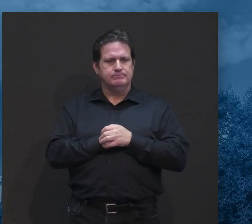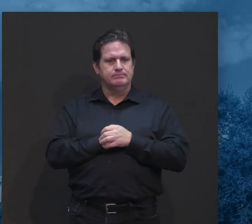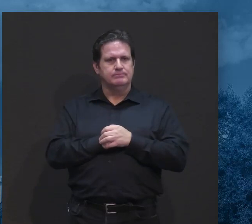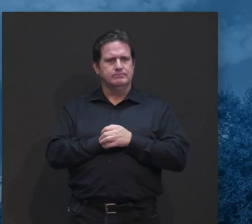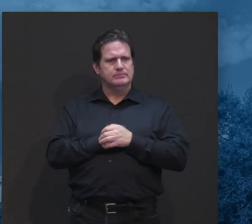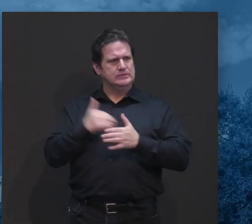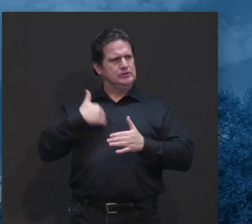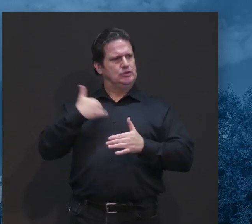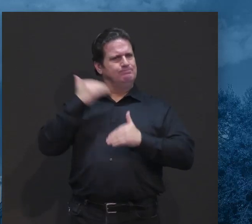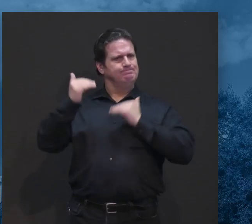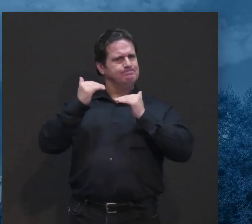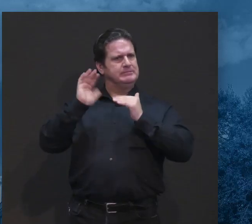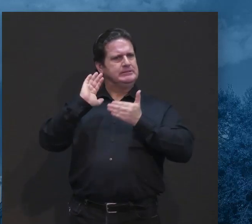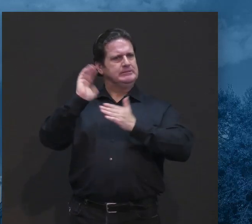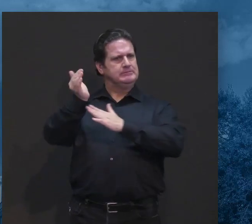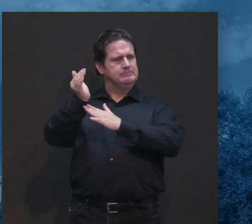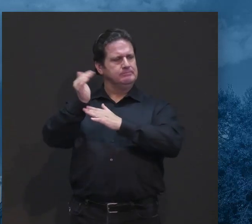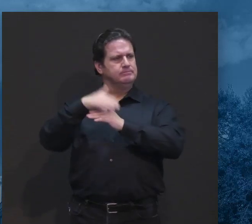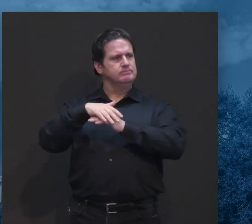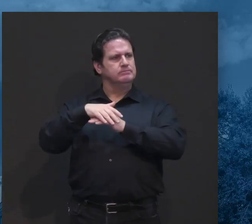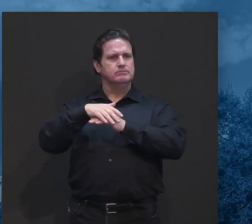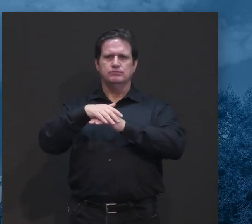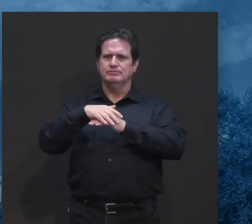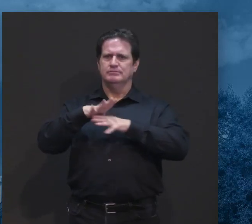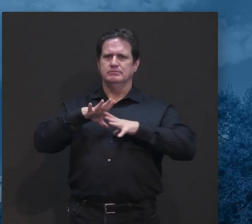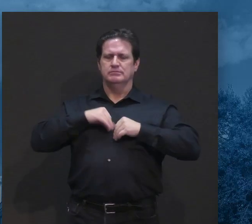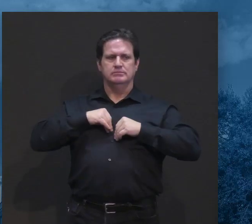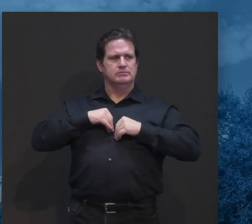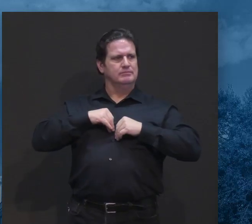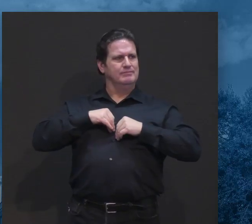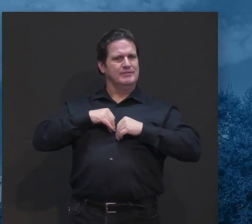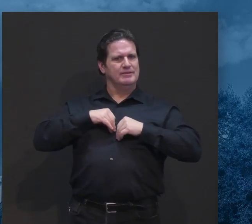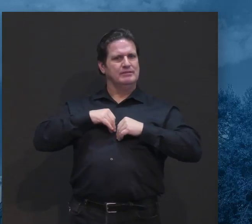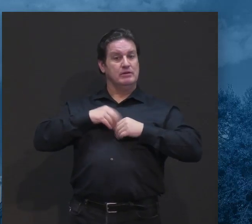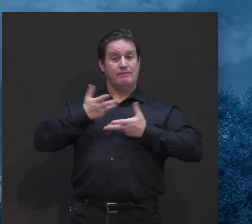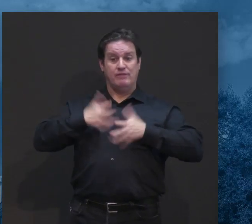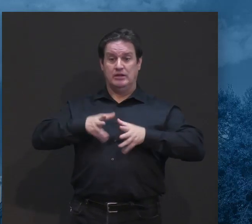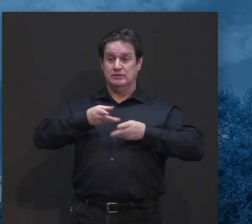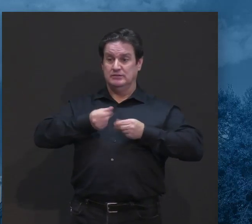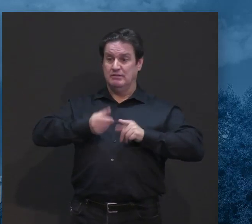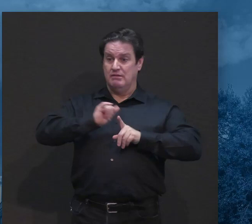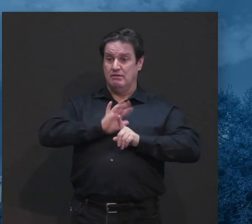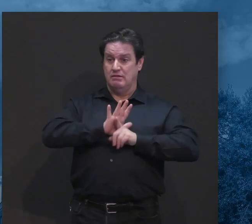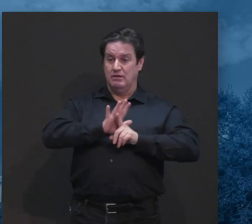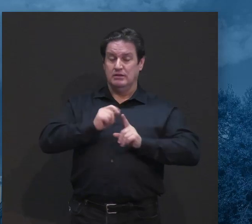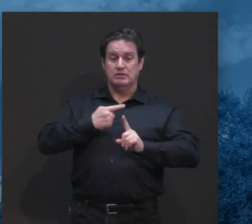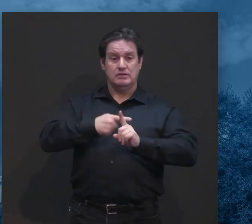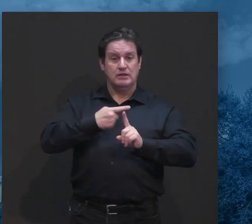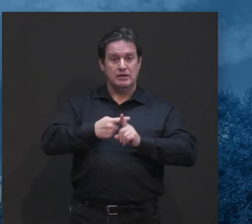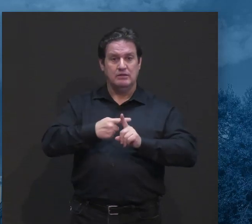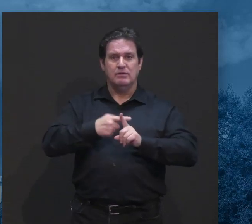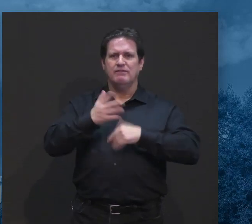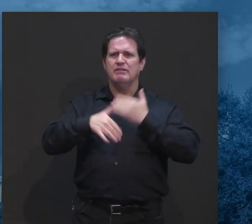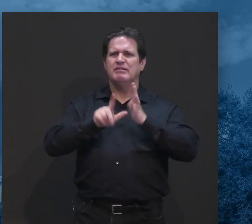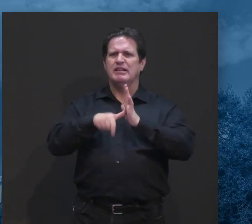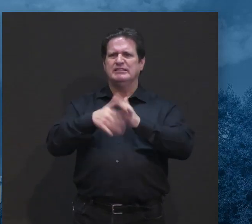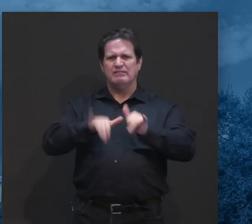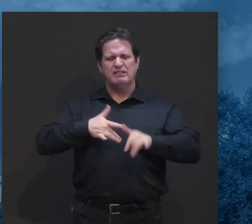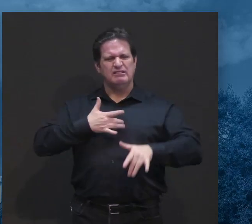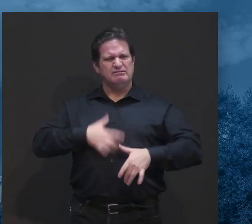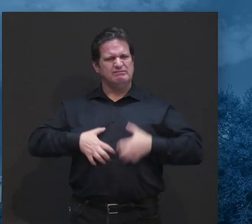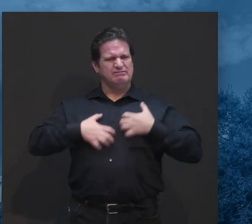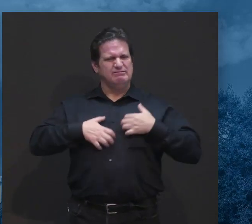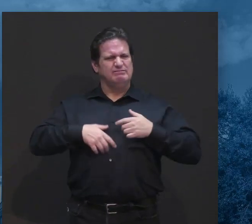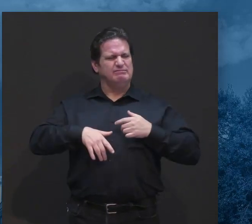young adults seem to be pretty susceptible to becoming long haulers. And so, again, that's a group that